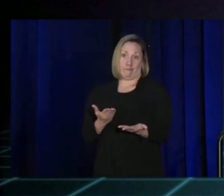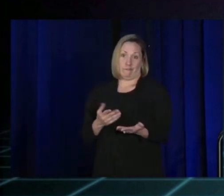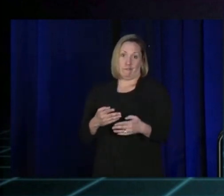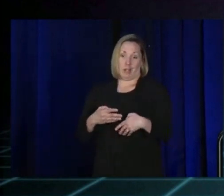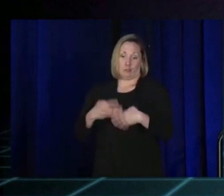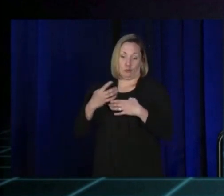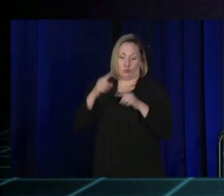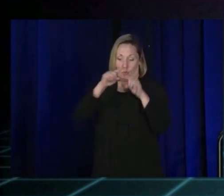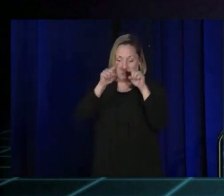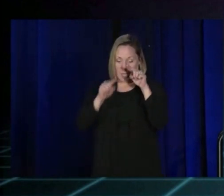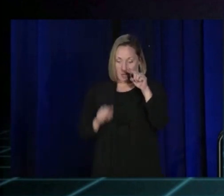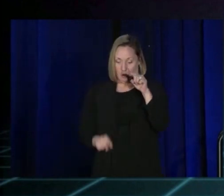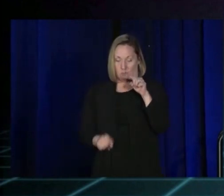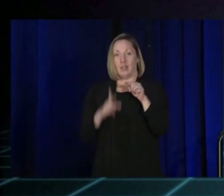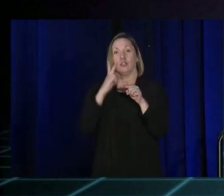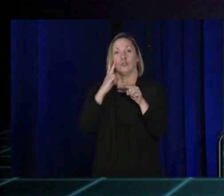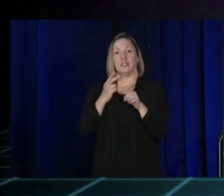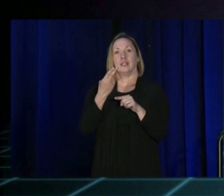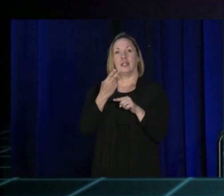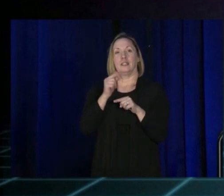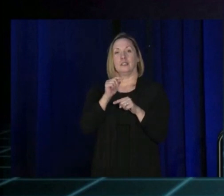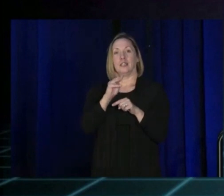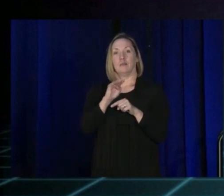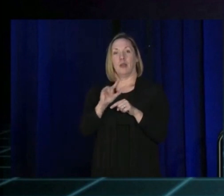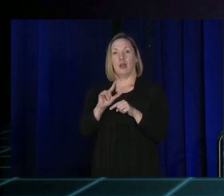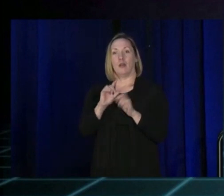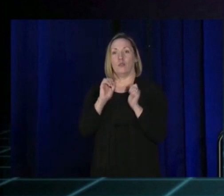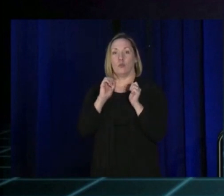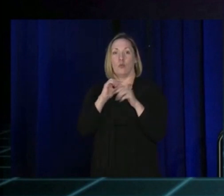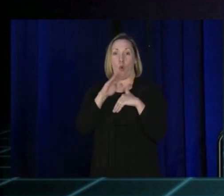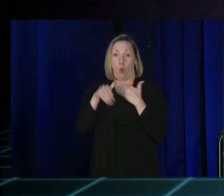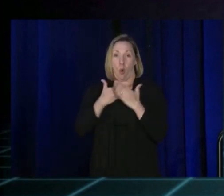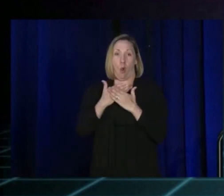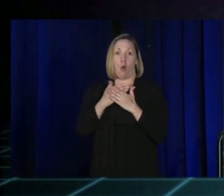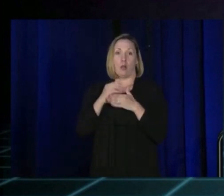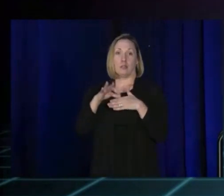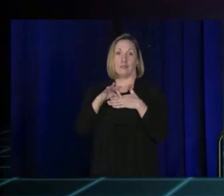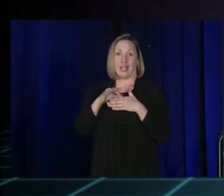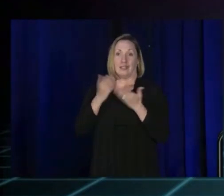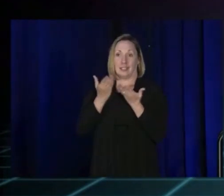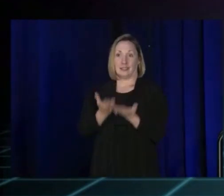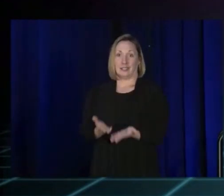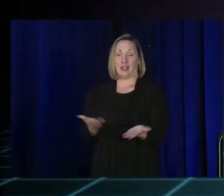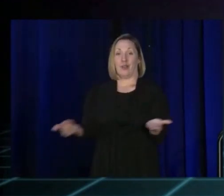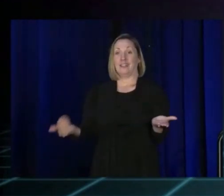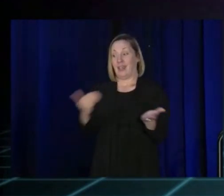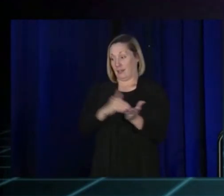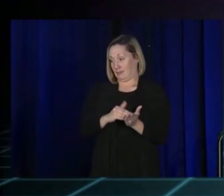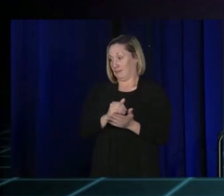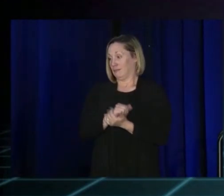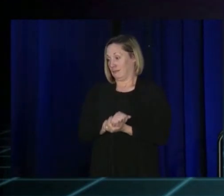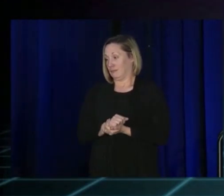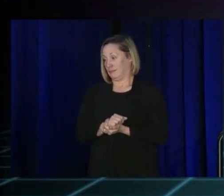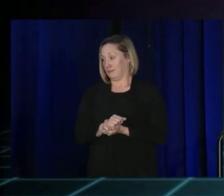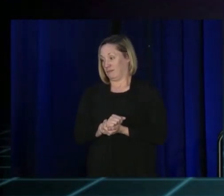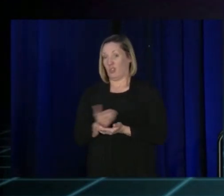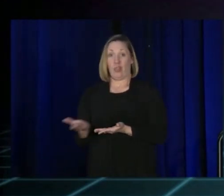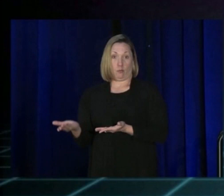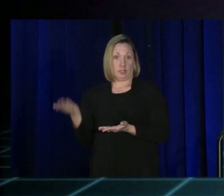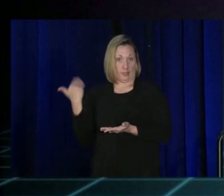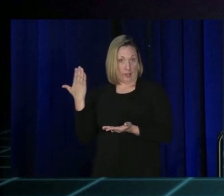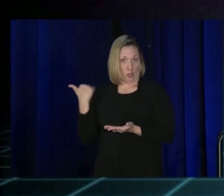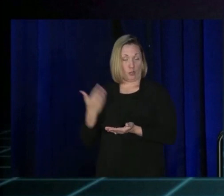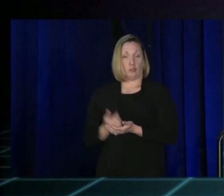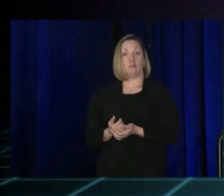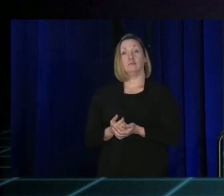down and we'll see in the HTML that all of the content is there again, right? So that was there. So then